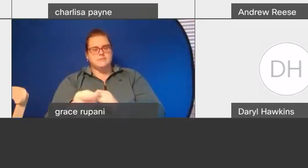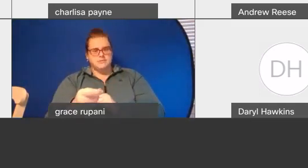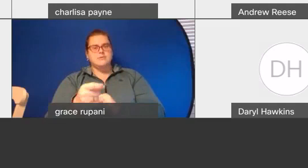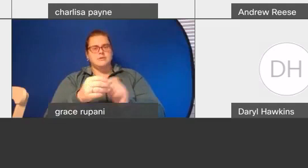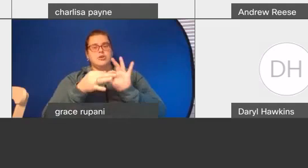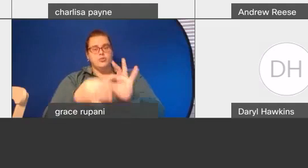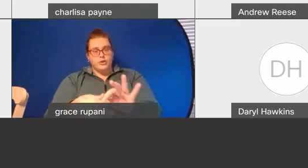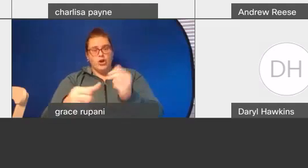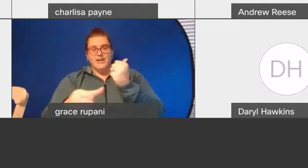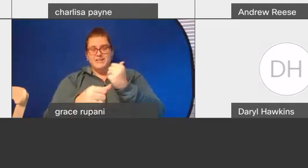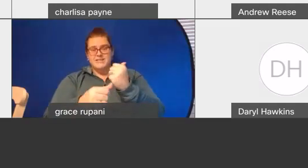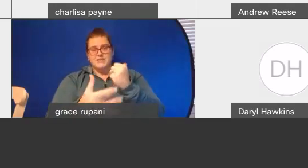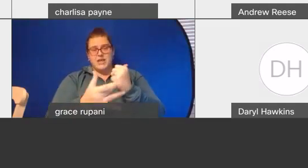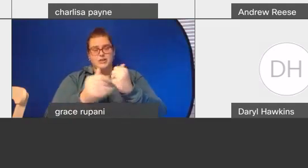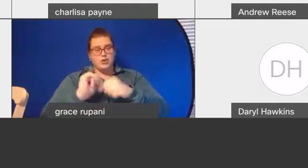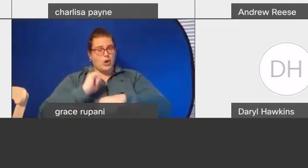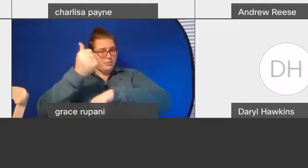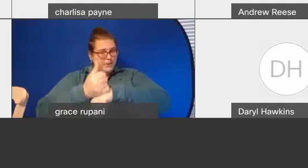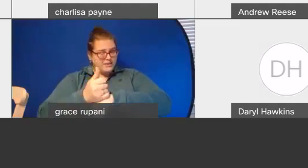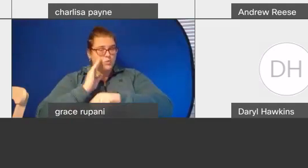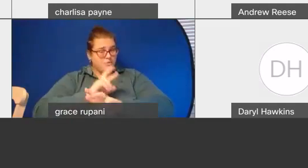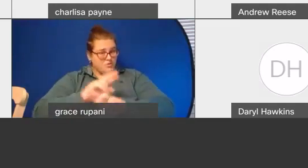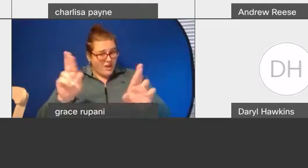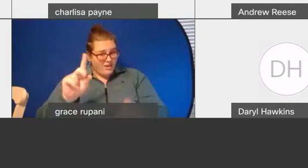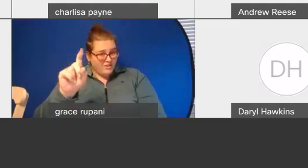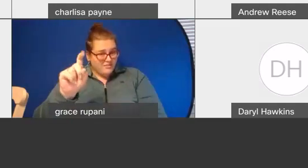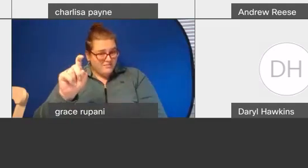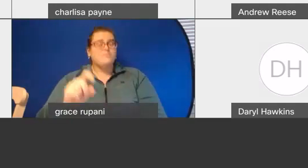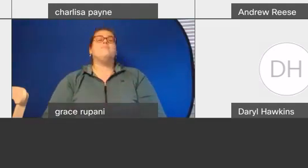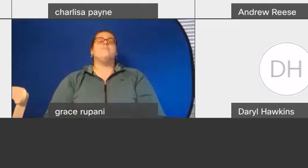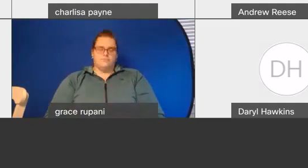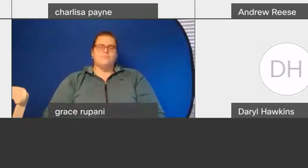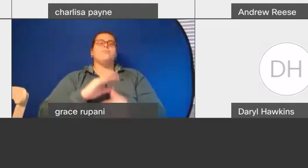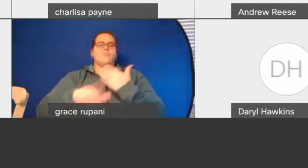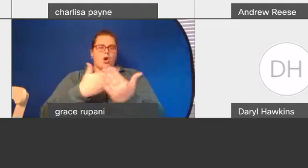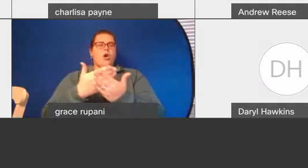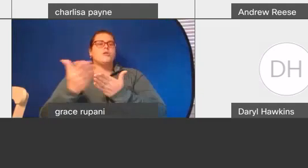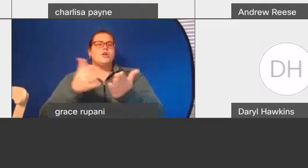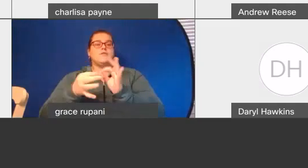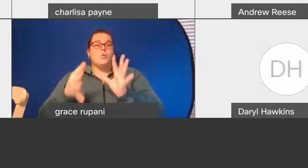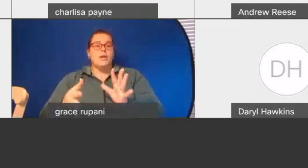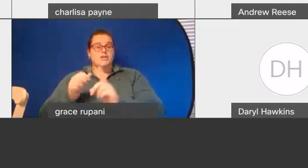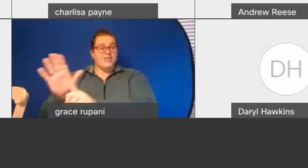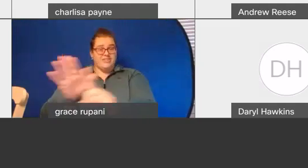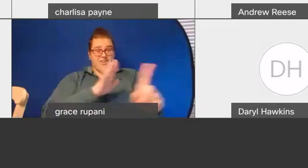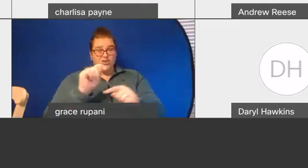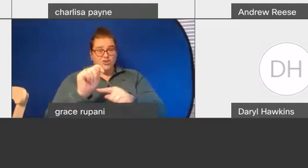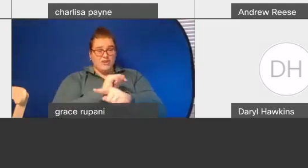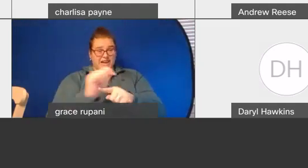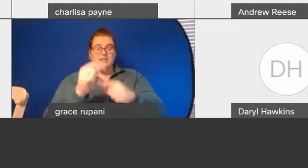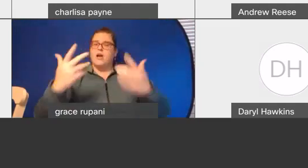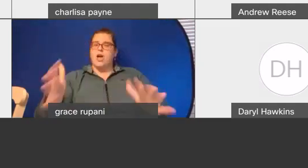technology are in place, the training for all service coordinators has been scheduled, so they will be prepared for that.